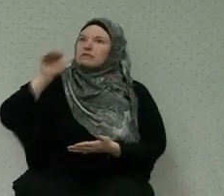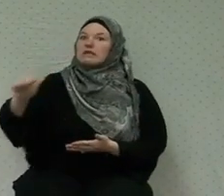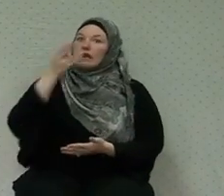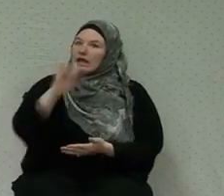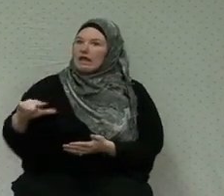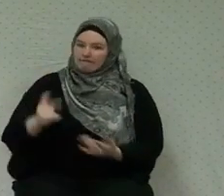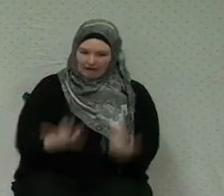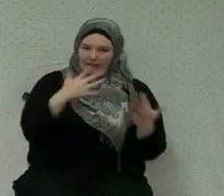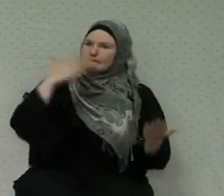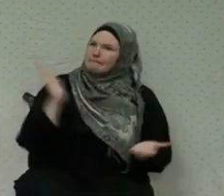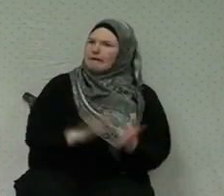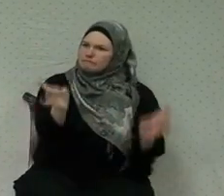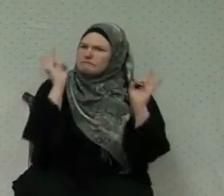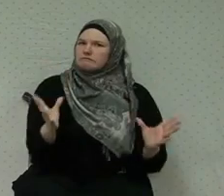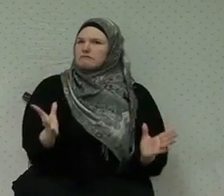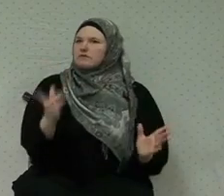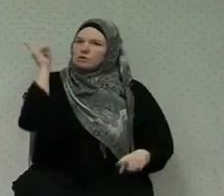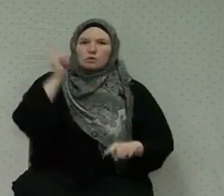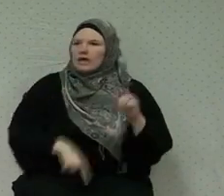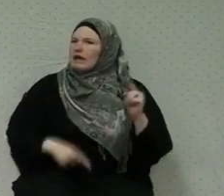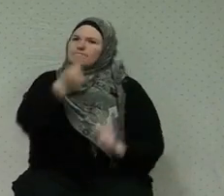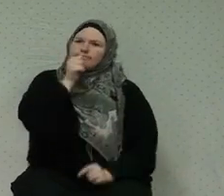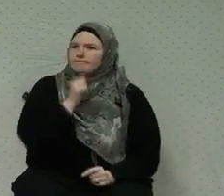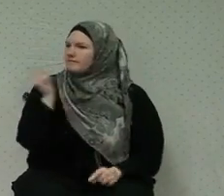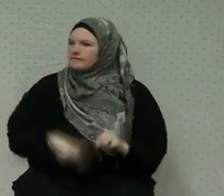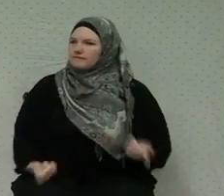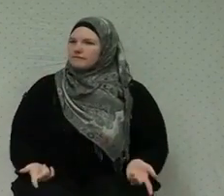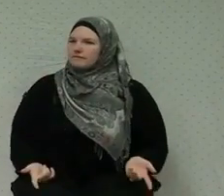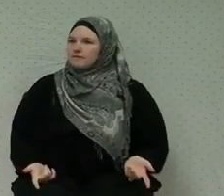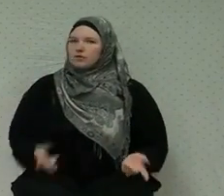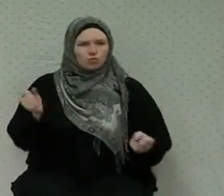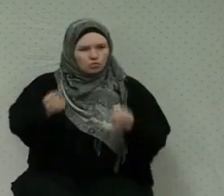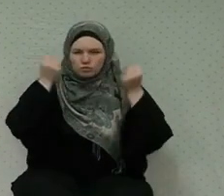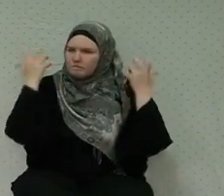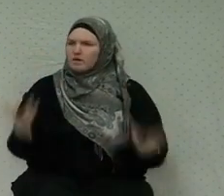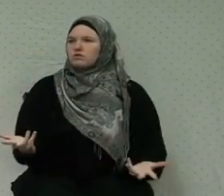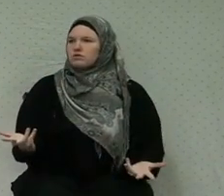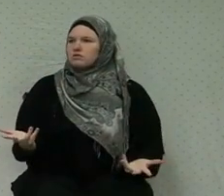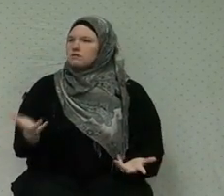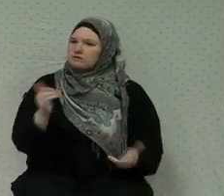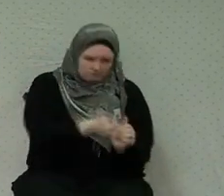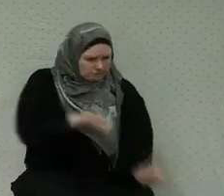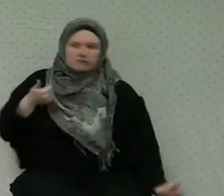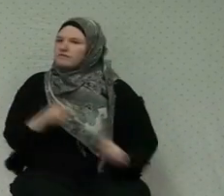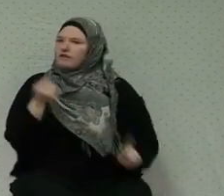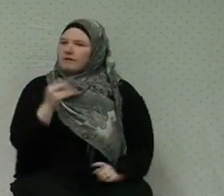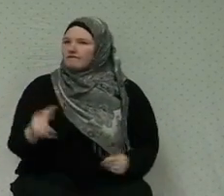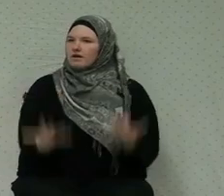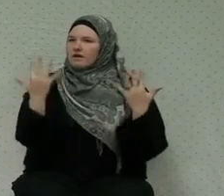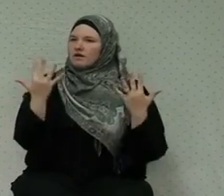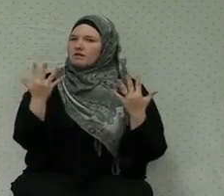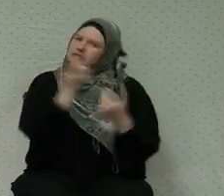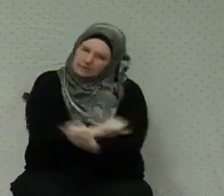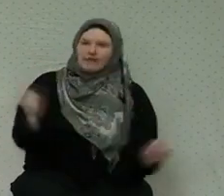is bad. You cannot stand it. It's too much. Stay away from hellfire.